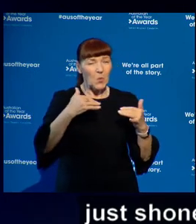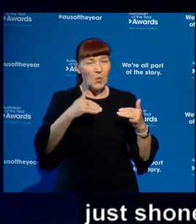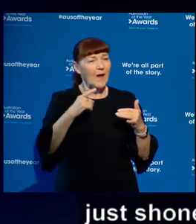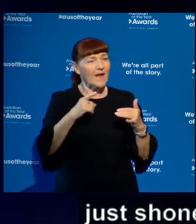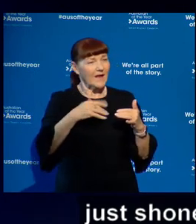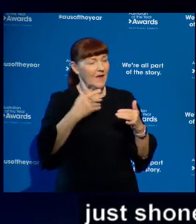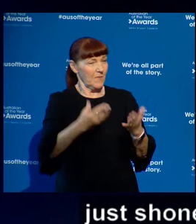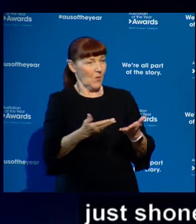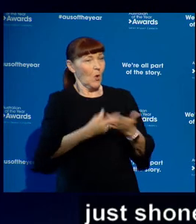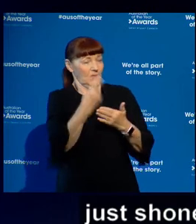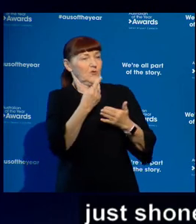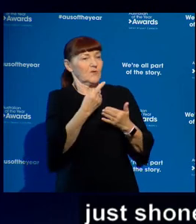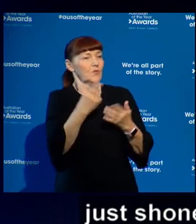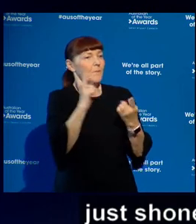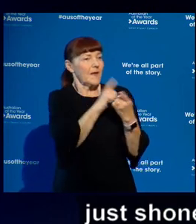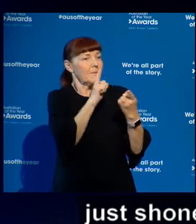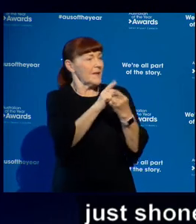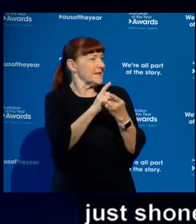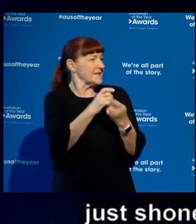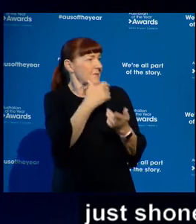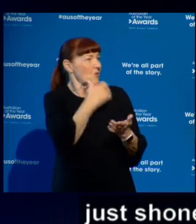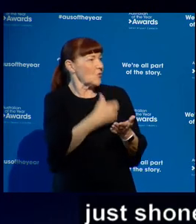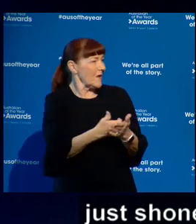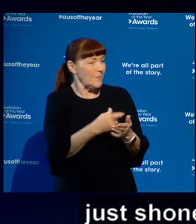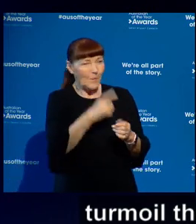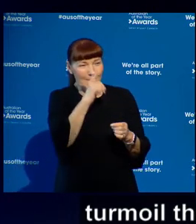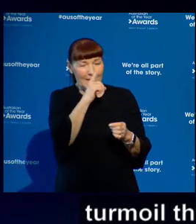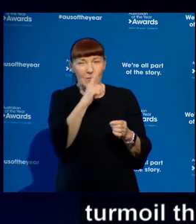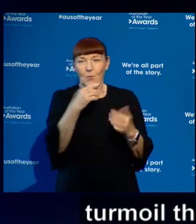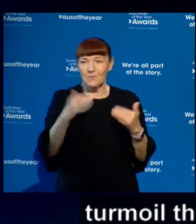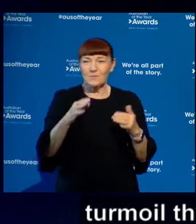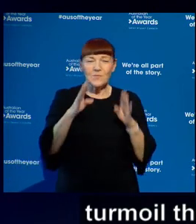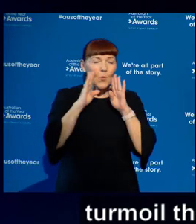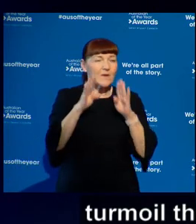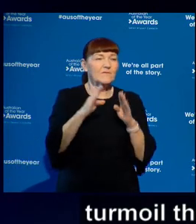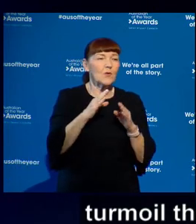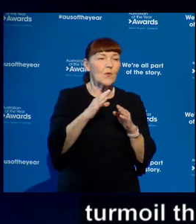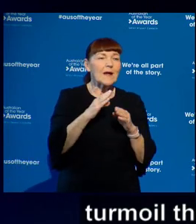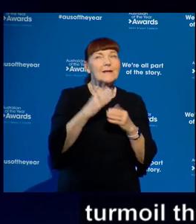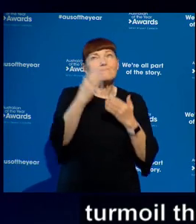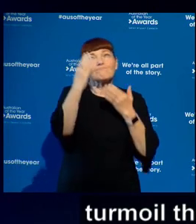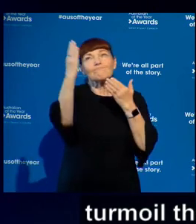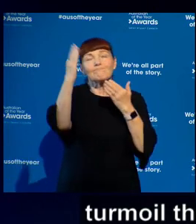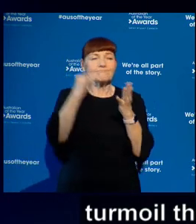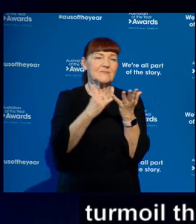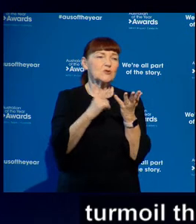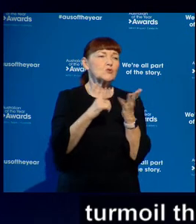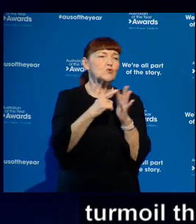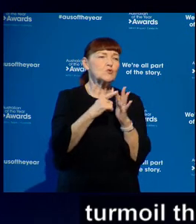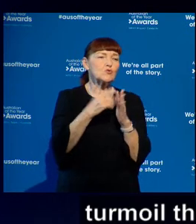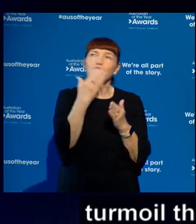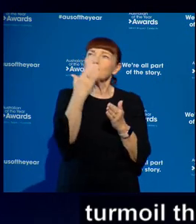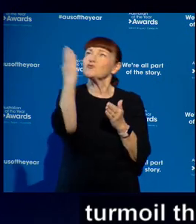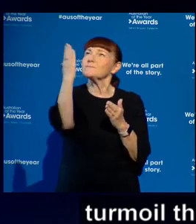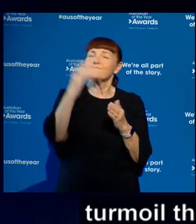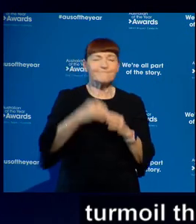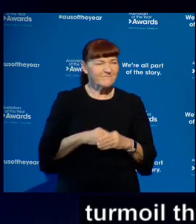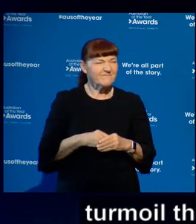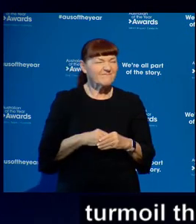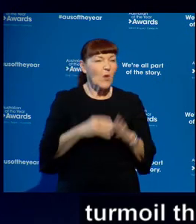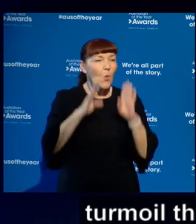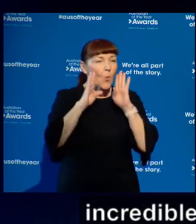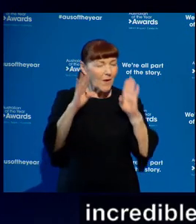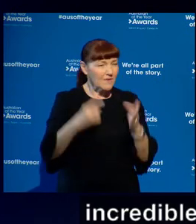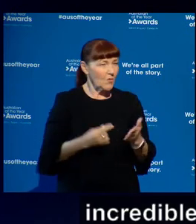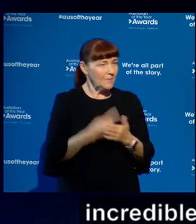incredible people. And Sue and everybody else, it's been a wonderful opportunity and it's a real delight